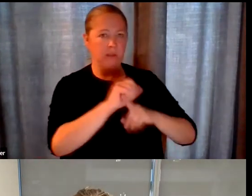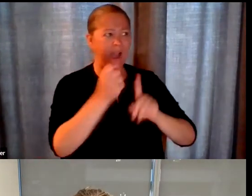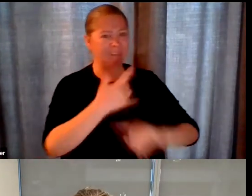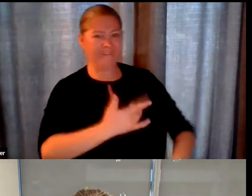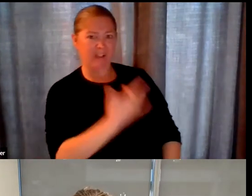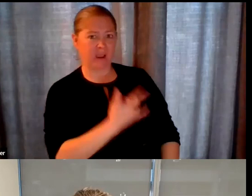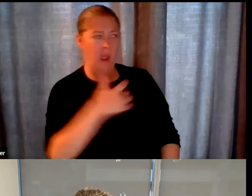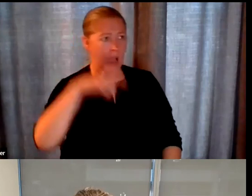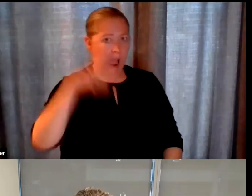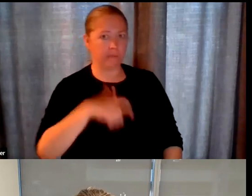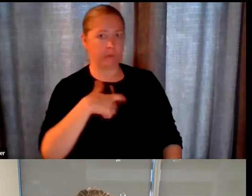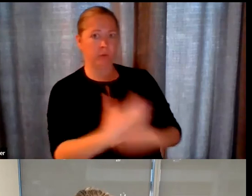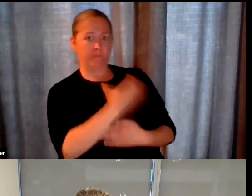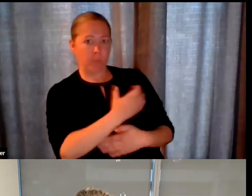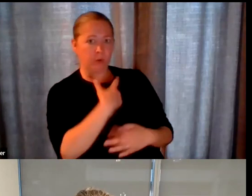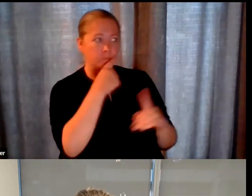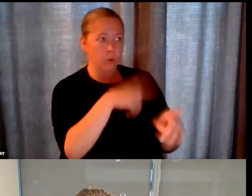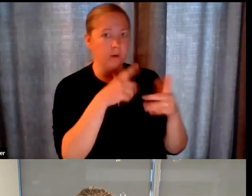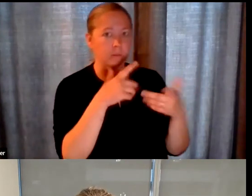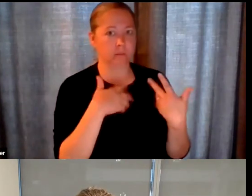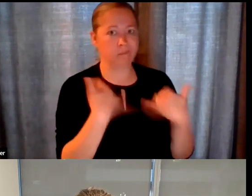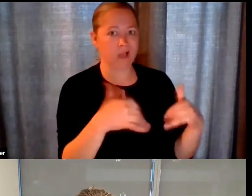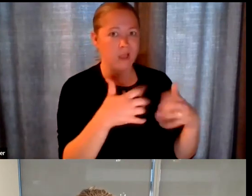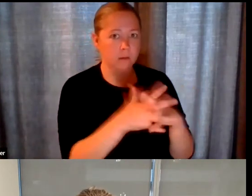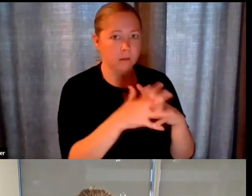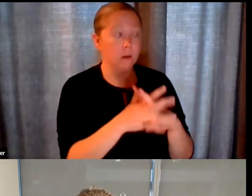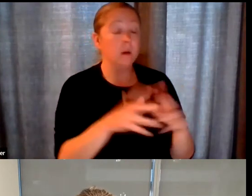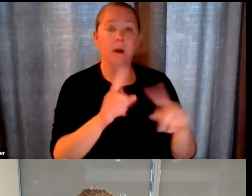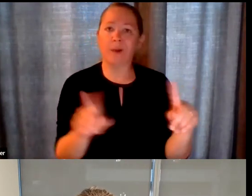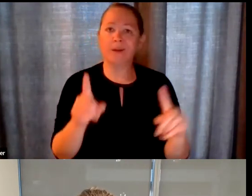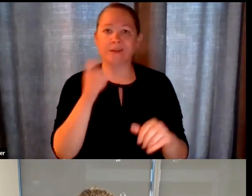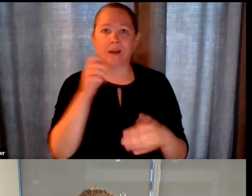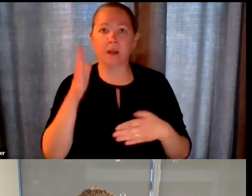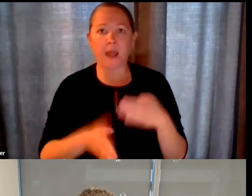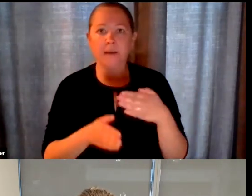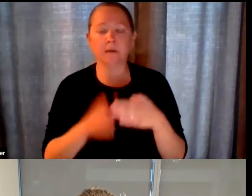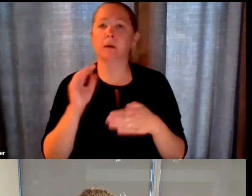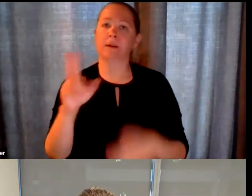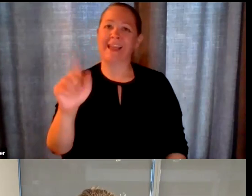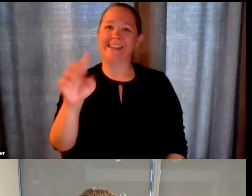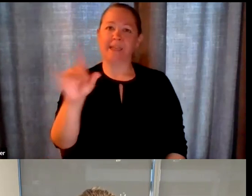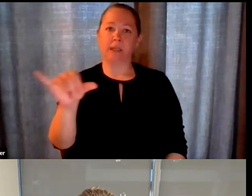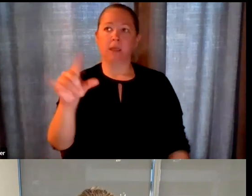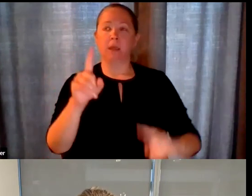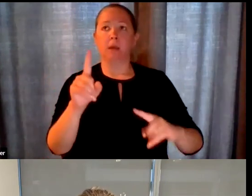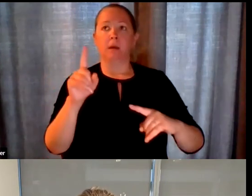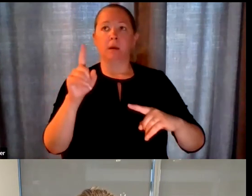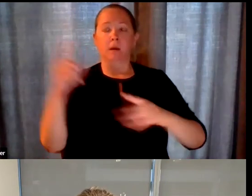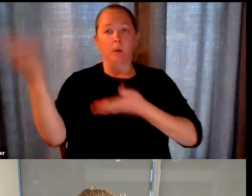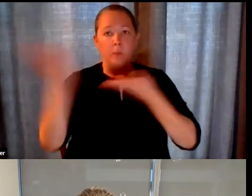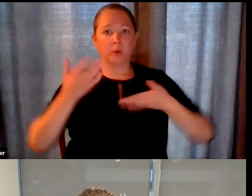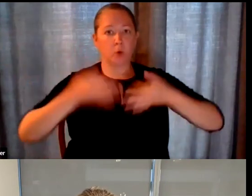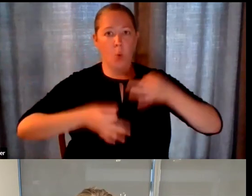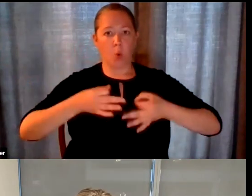in prayer in order to get playing time. But it doesn't end there. Kennedy brought it to court. It went up and down in the courts